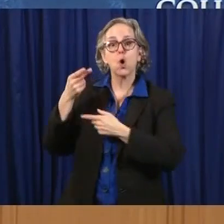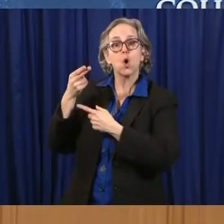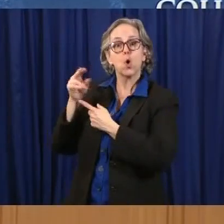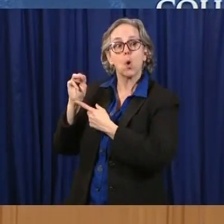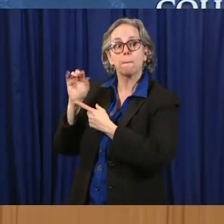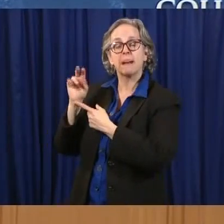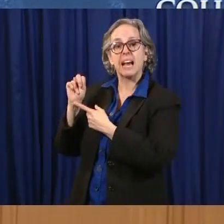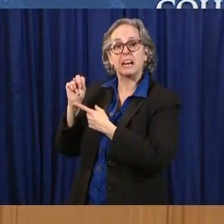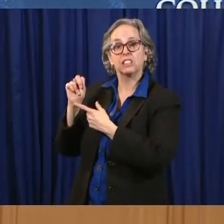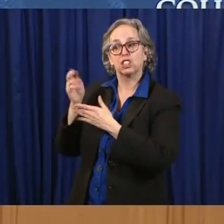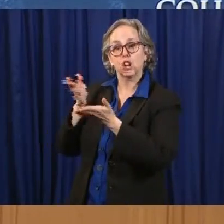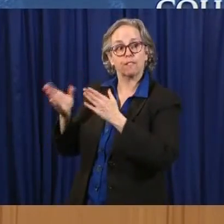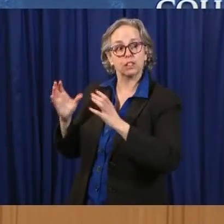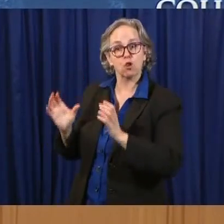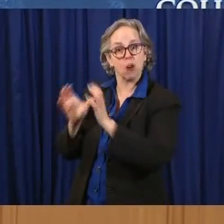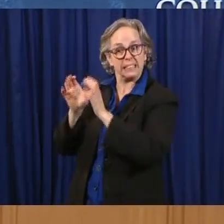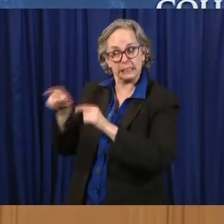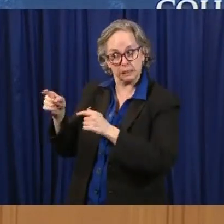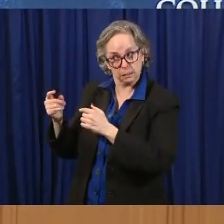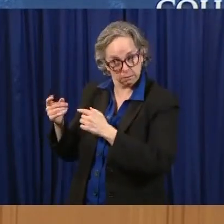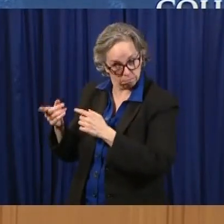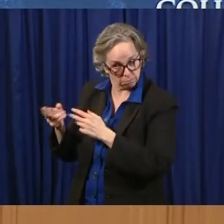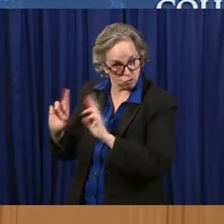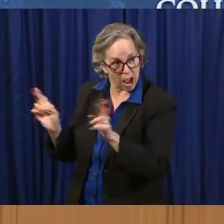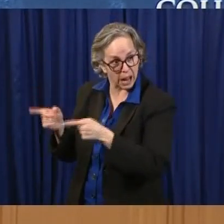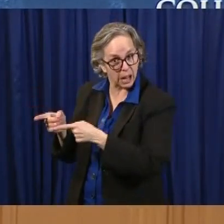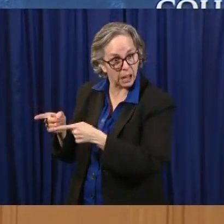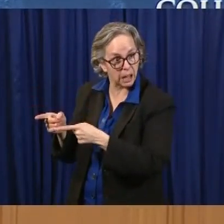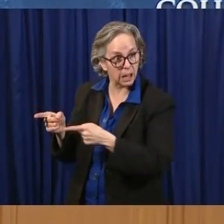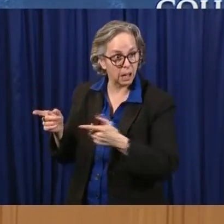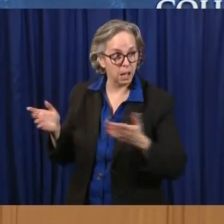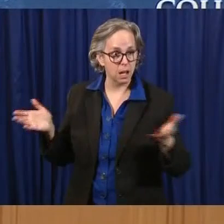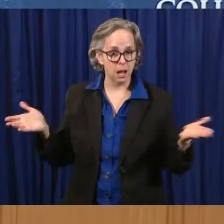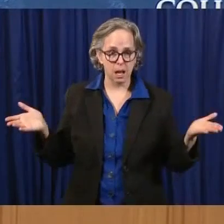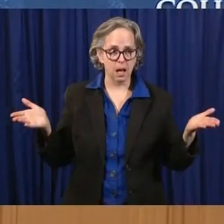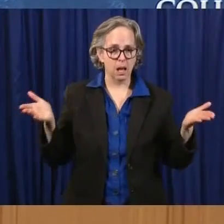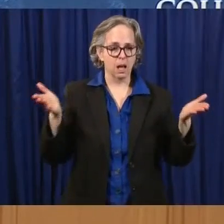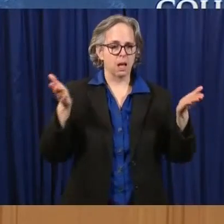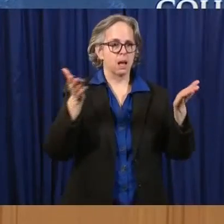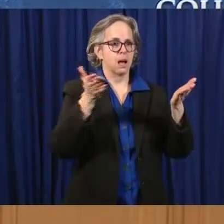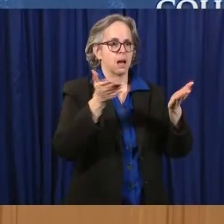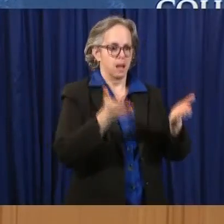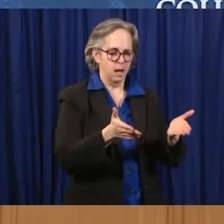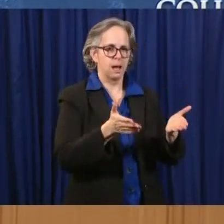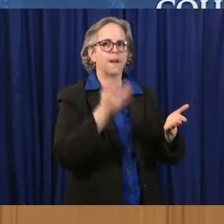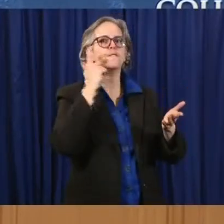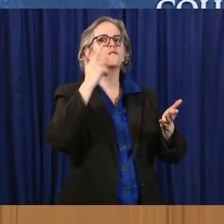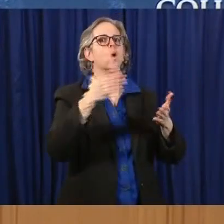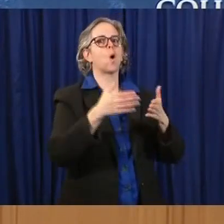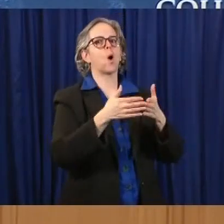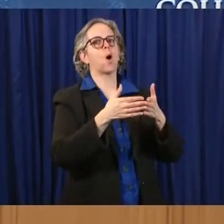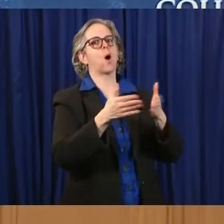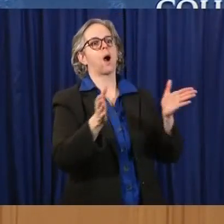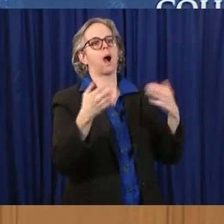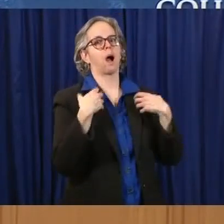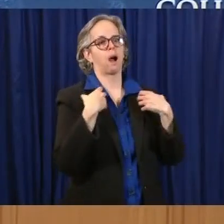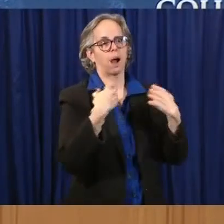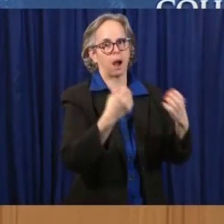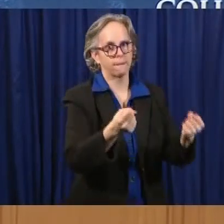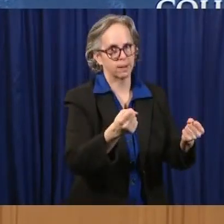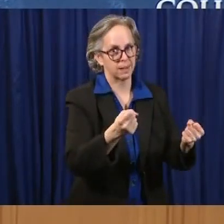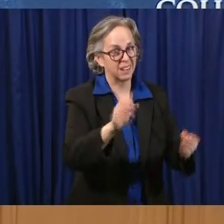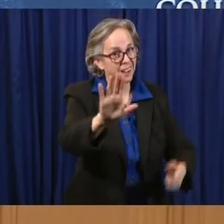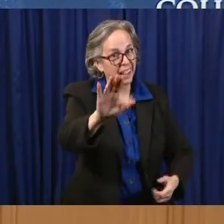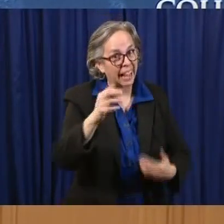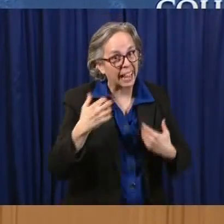a recovery. And so knowing that there's not an even, tidy start and stop to those, all 3 things may very well